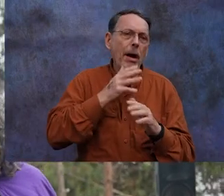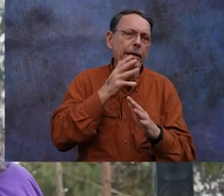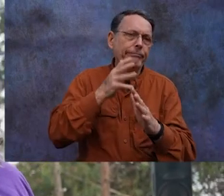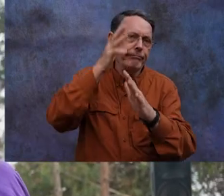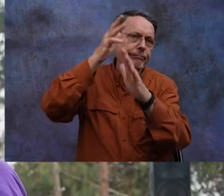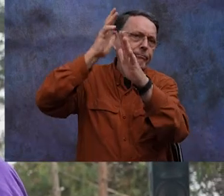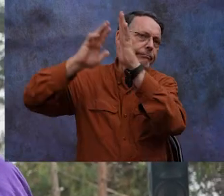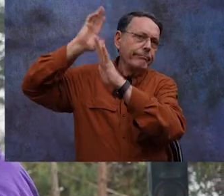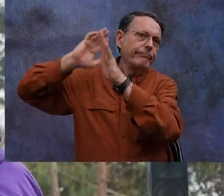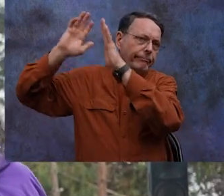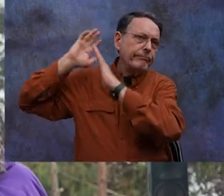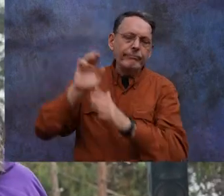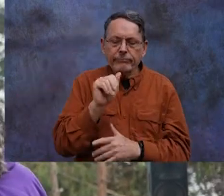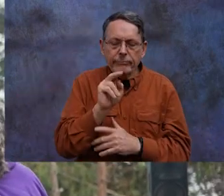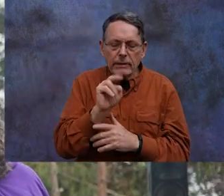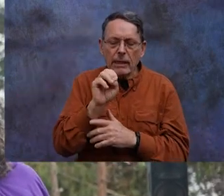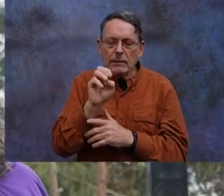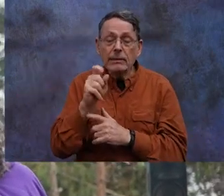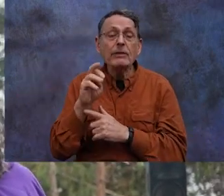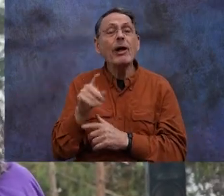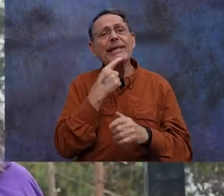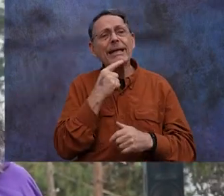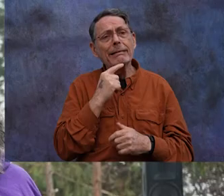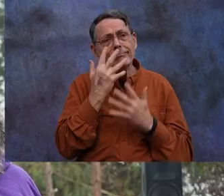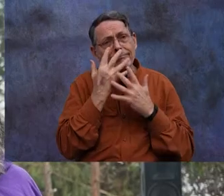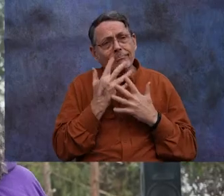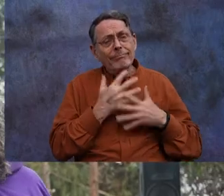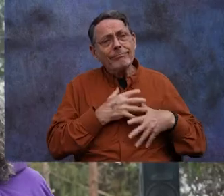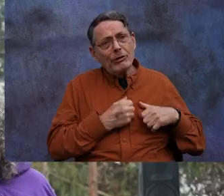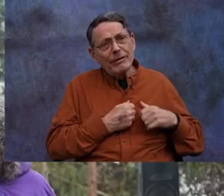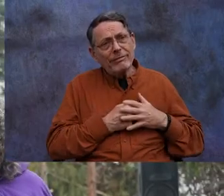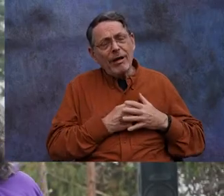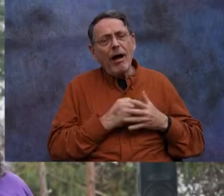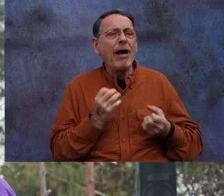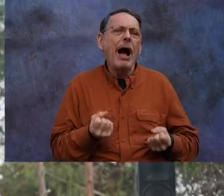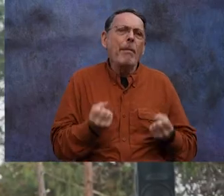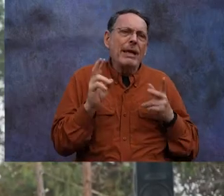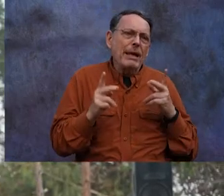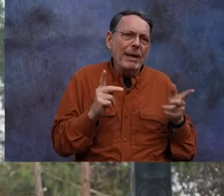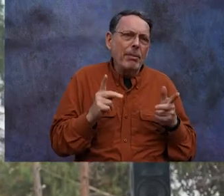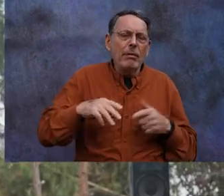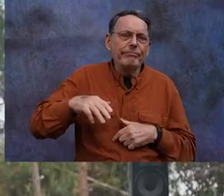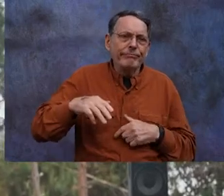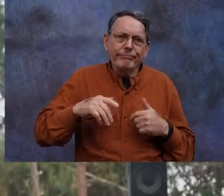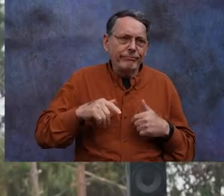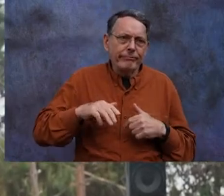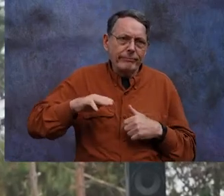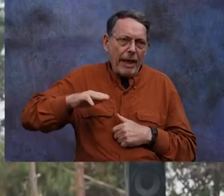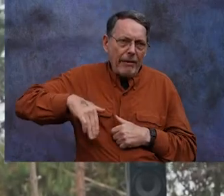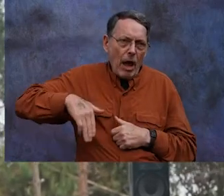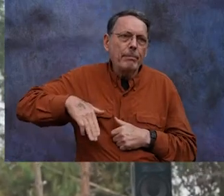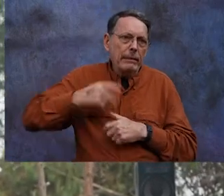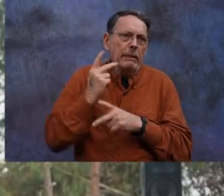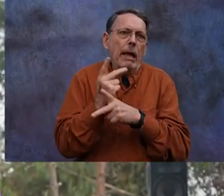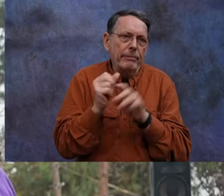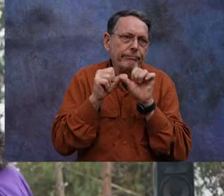ancestors. And I say it with the sadness and the grief of how many people have not been kept in line